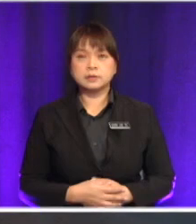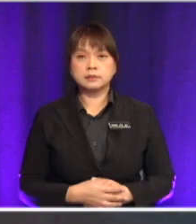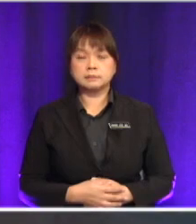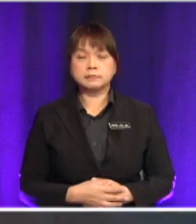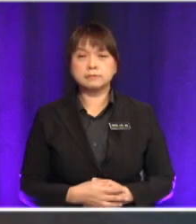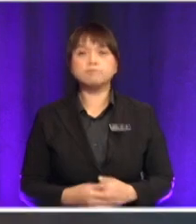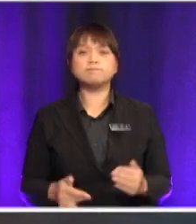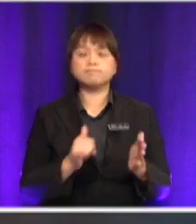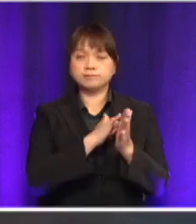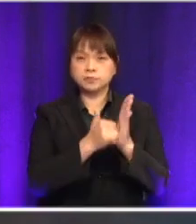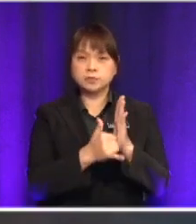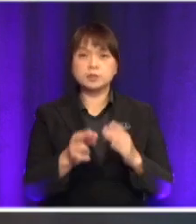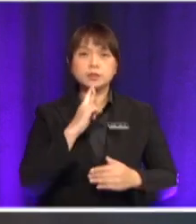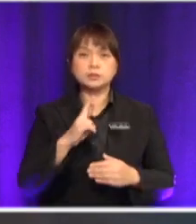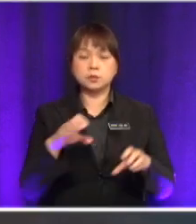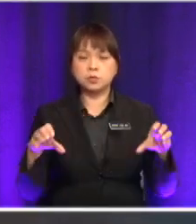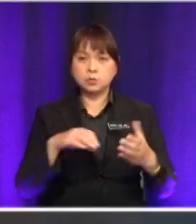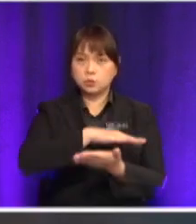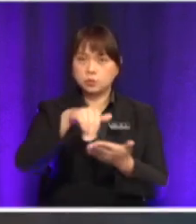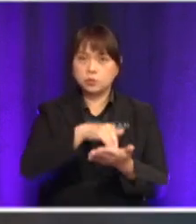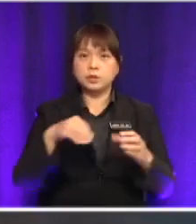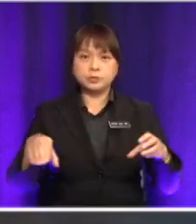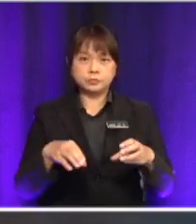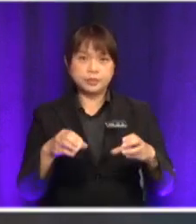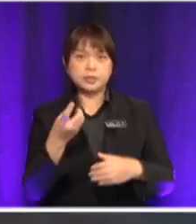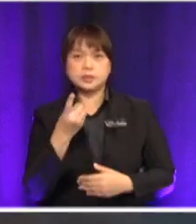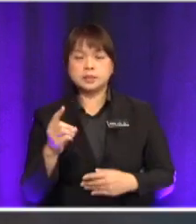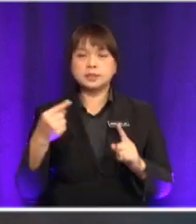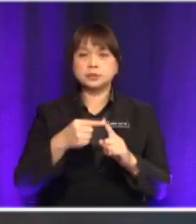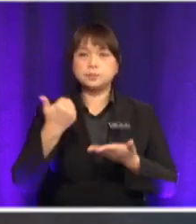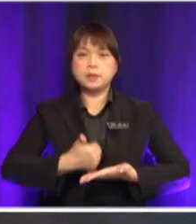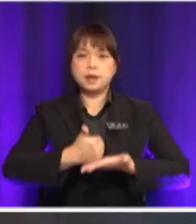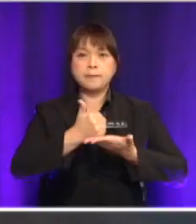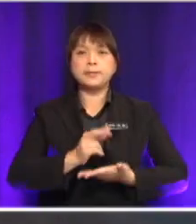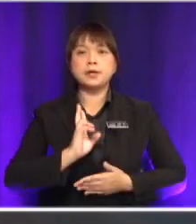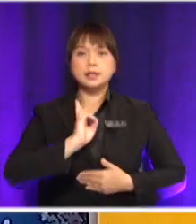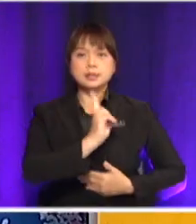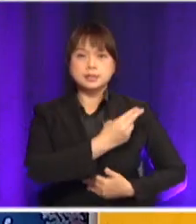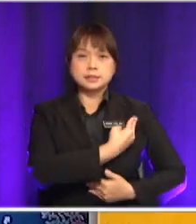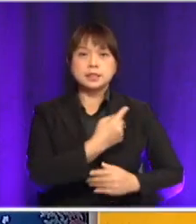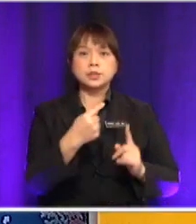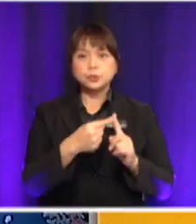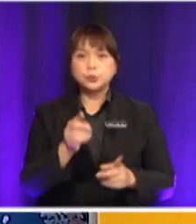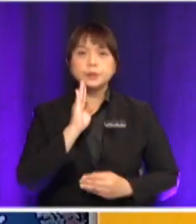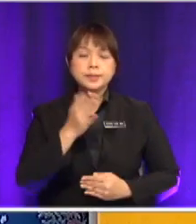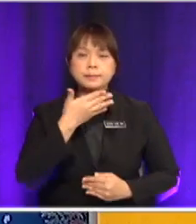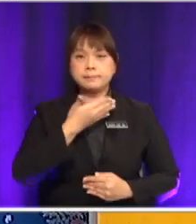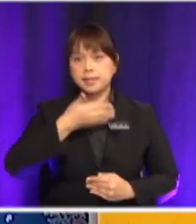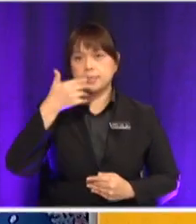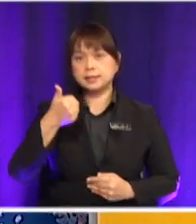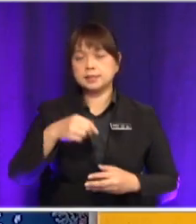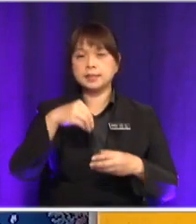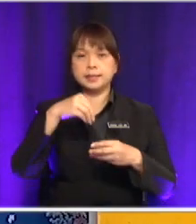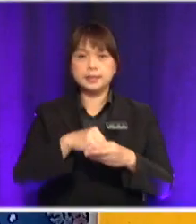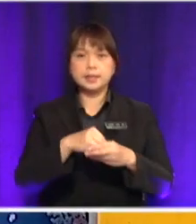all created to help us be better in our management, daily